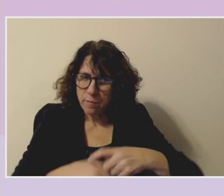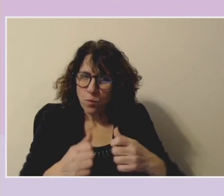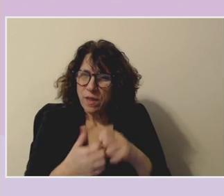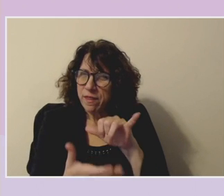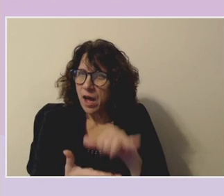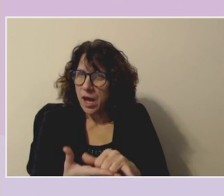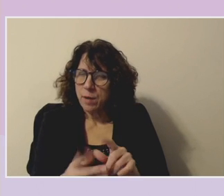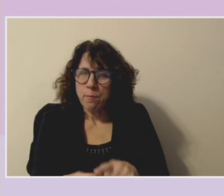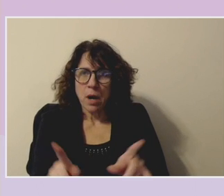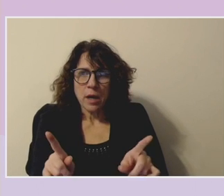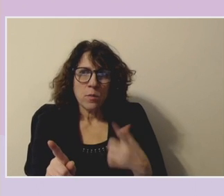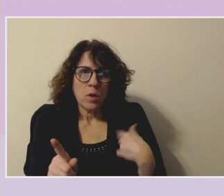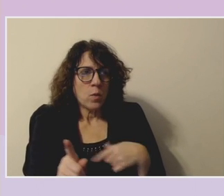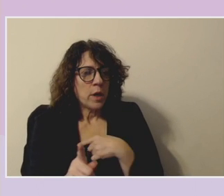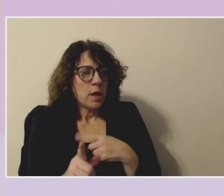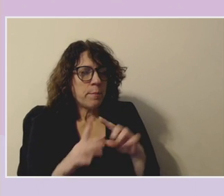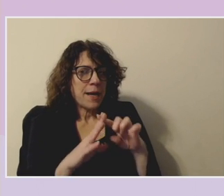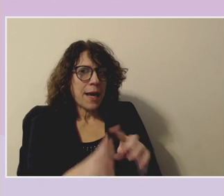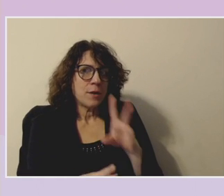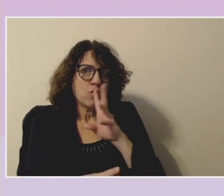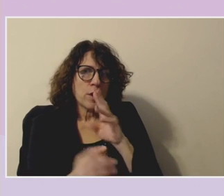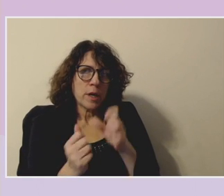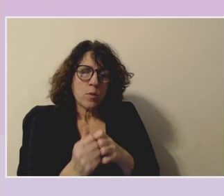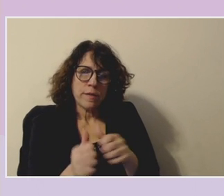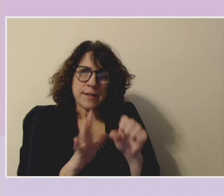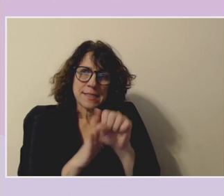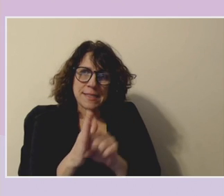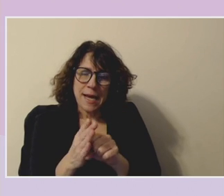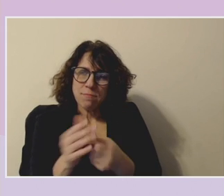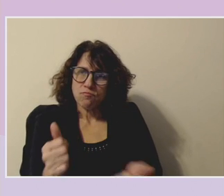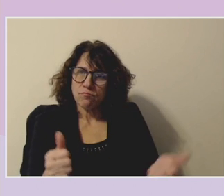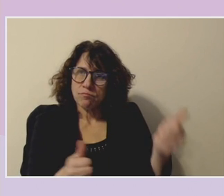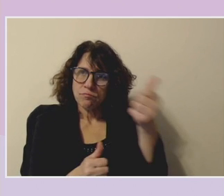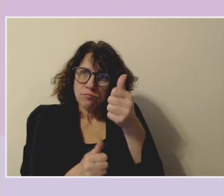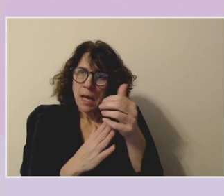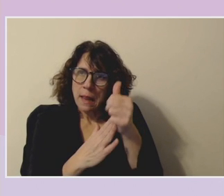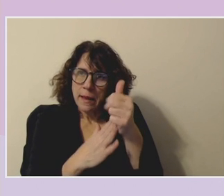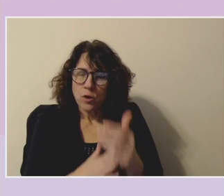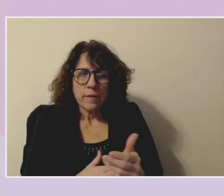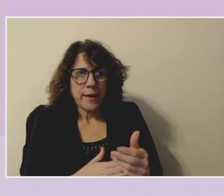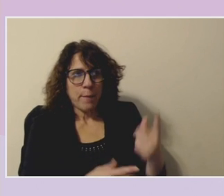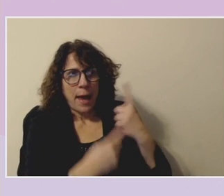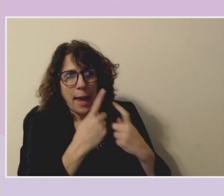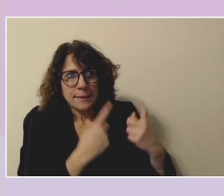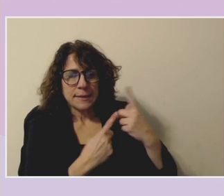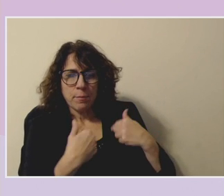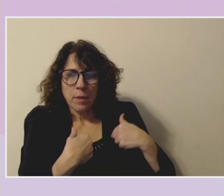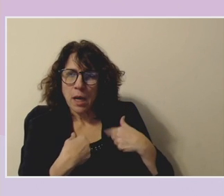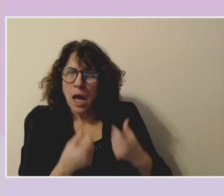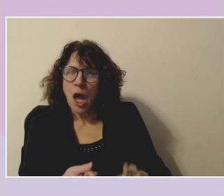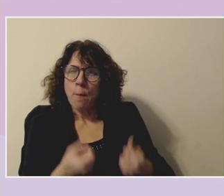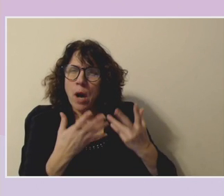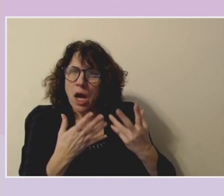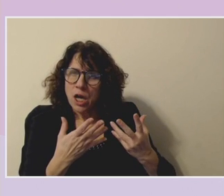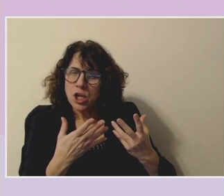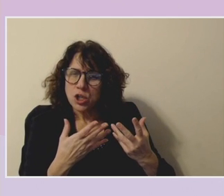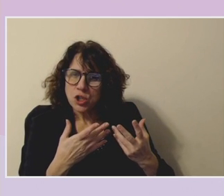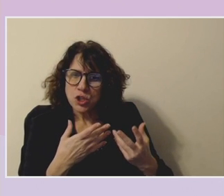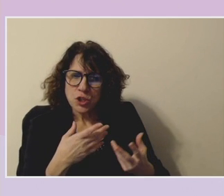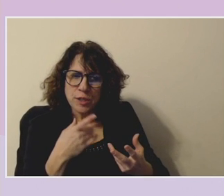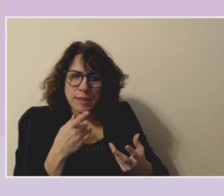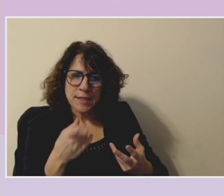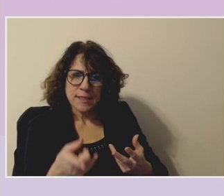we started talking with our state leaders, one of the questions that they kept asking me was, how much is this going to bring in? And I